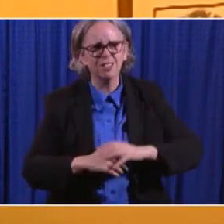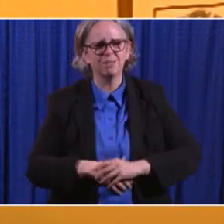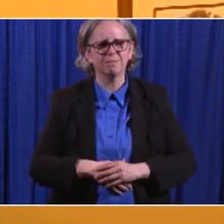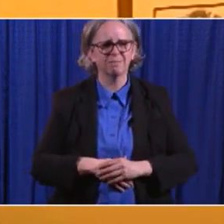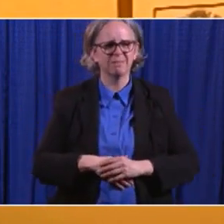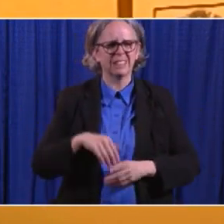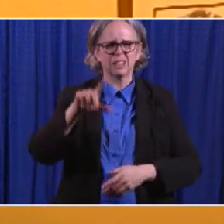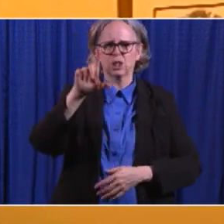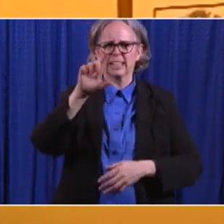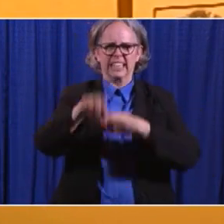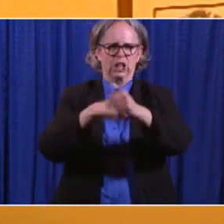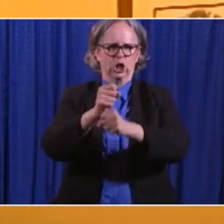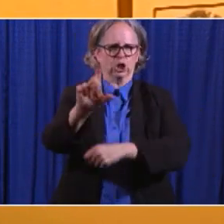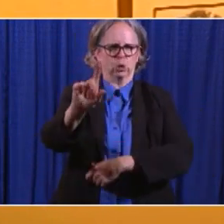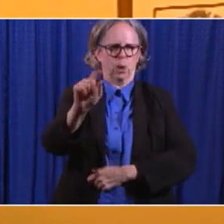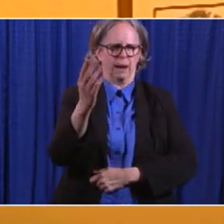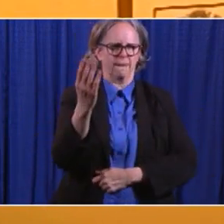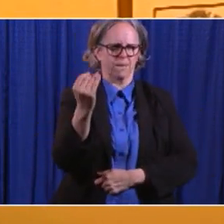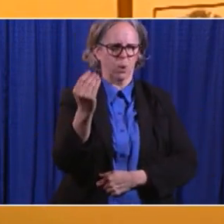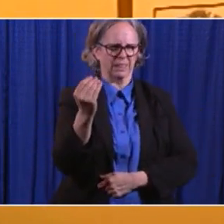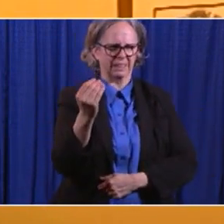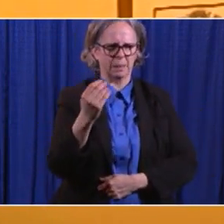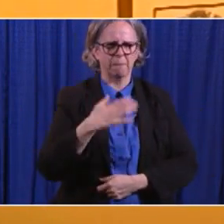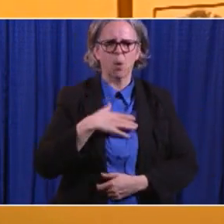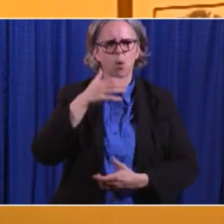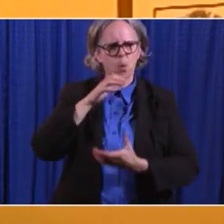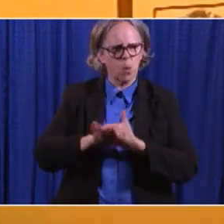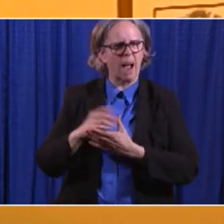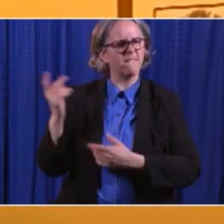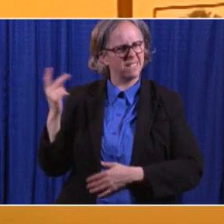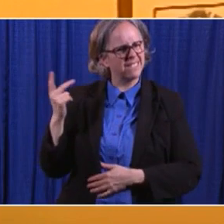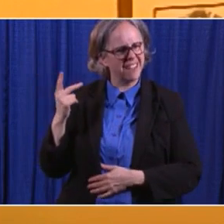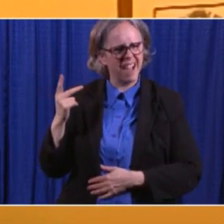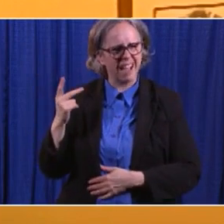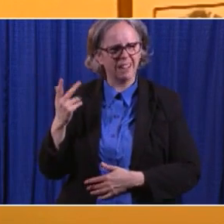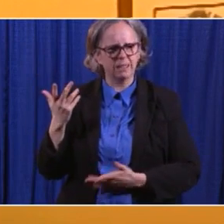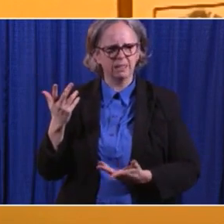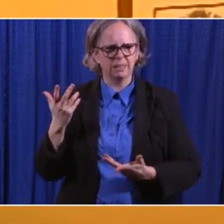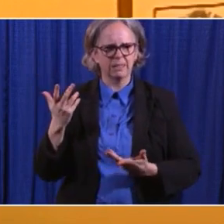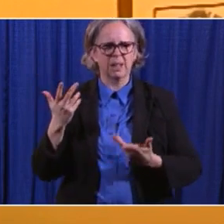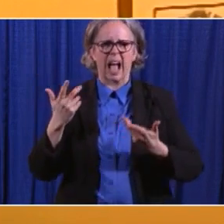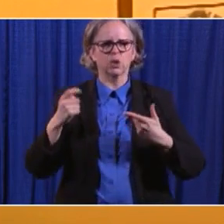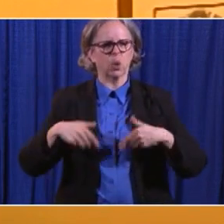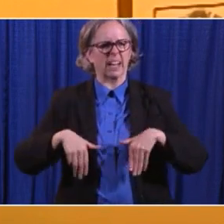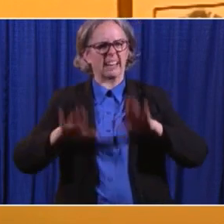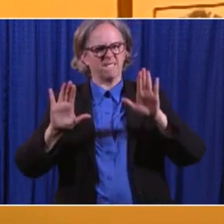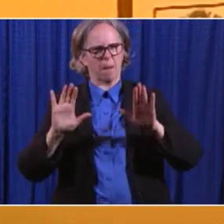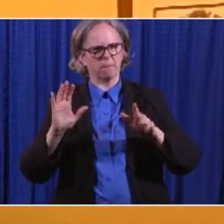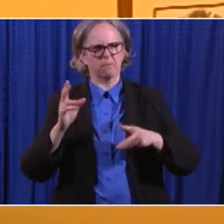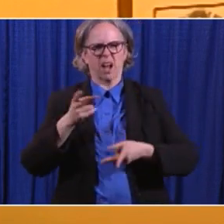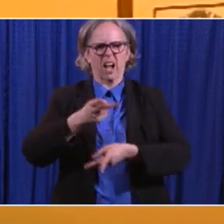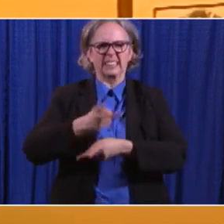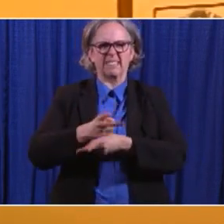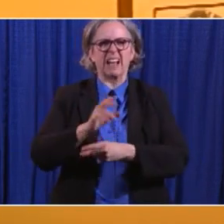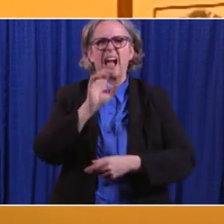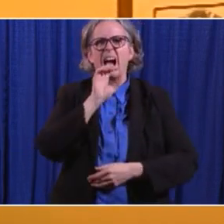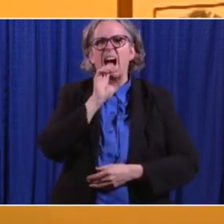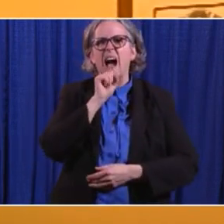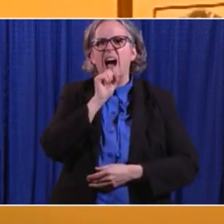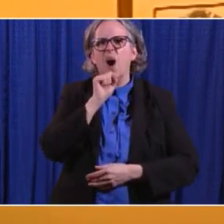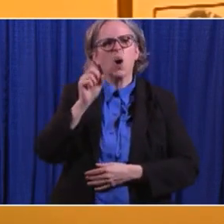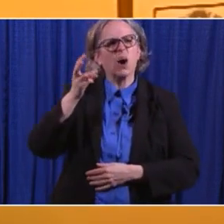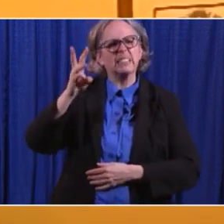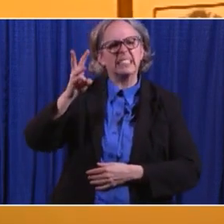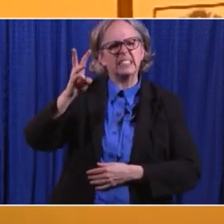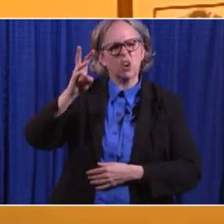my wife and I were forced to surrender custody of our 16-year-old son, Andrew, when his violent outbursts and behaviors became